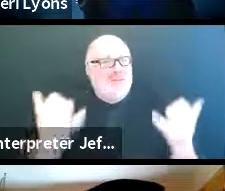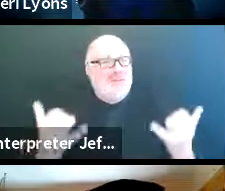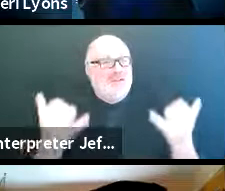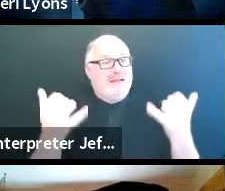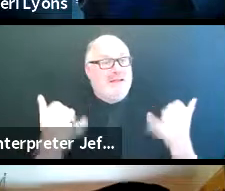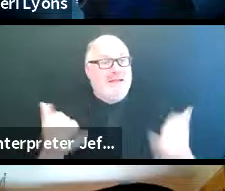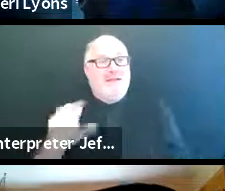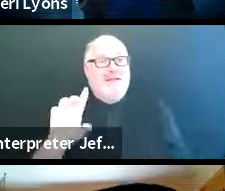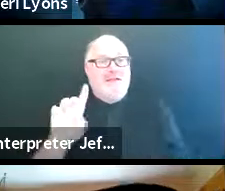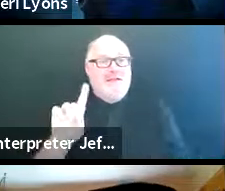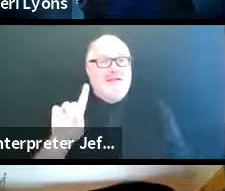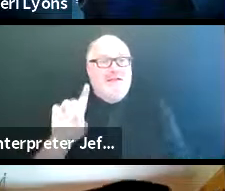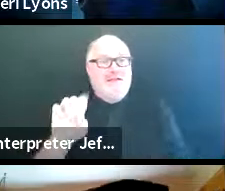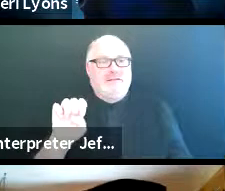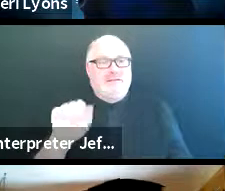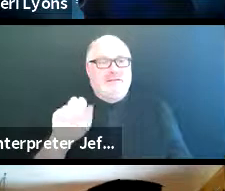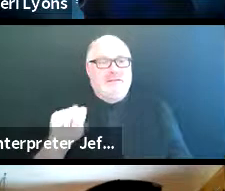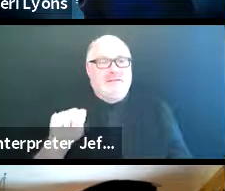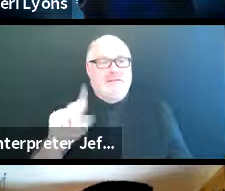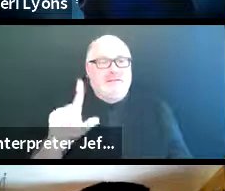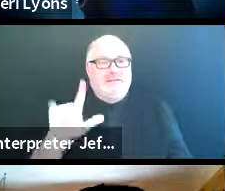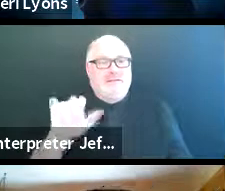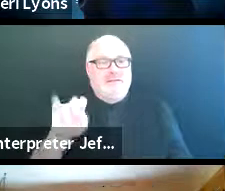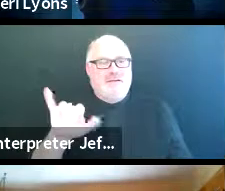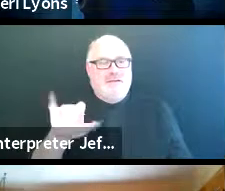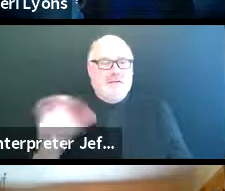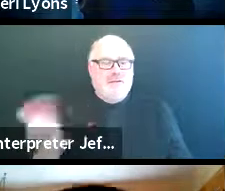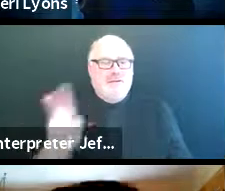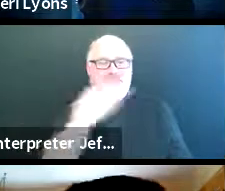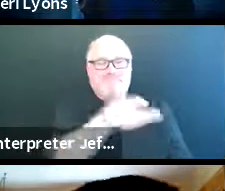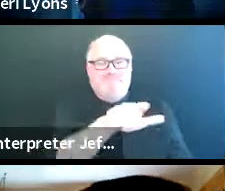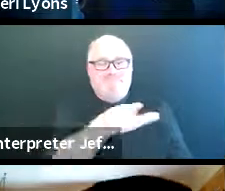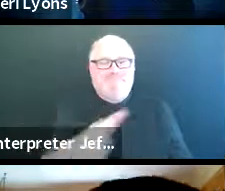Dean Lyons, I turn it back over to you.